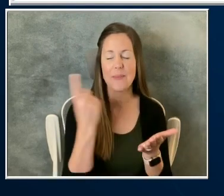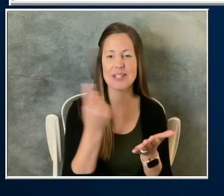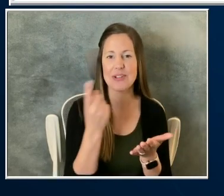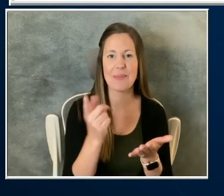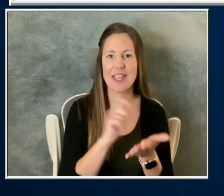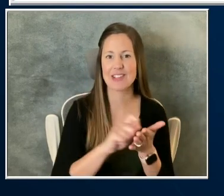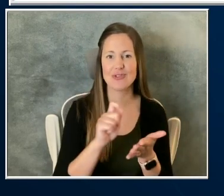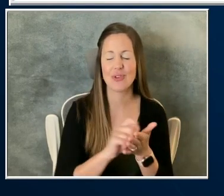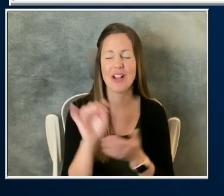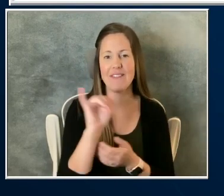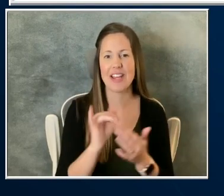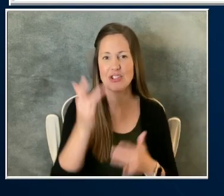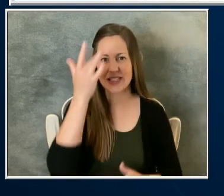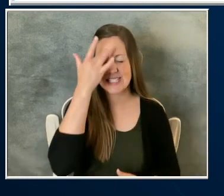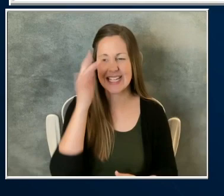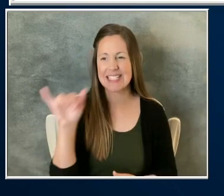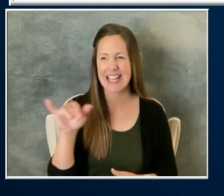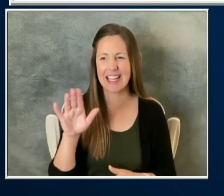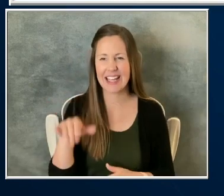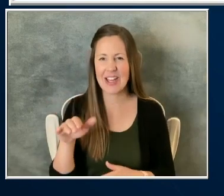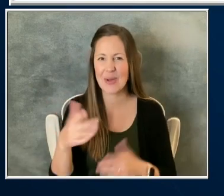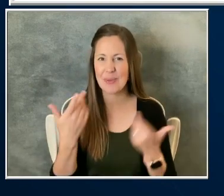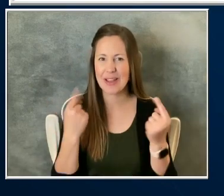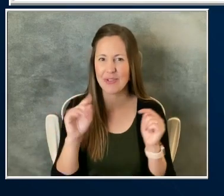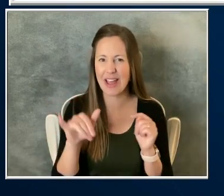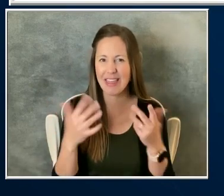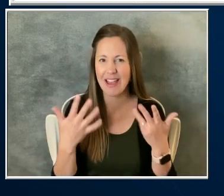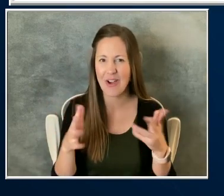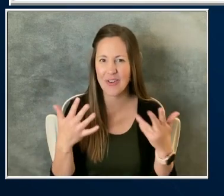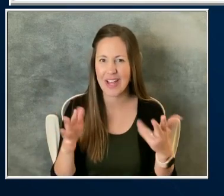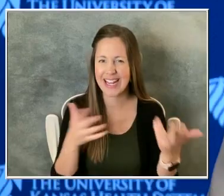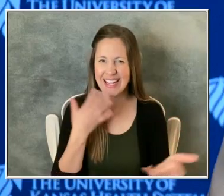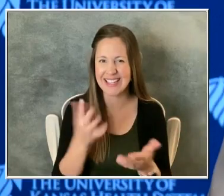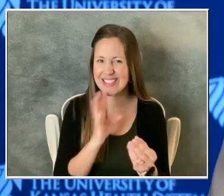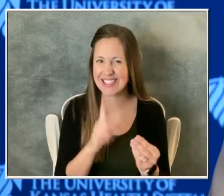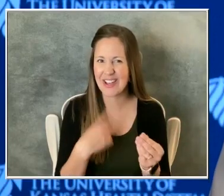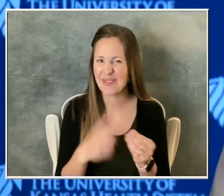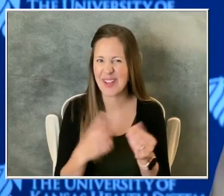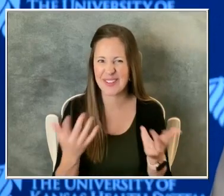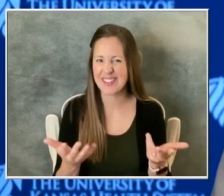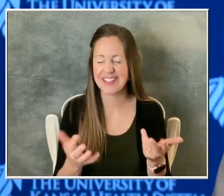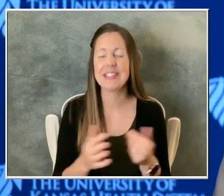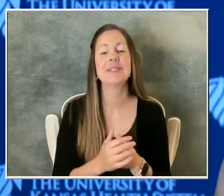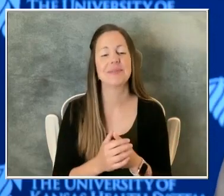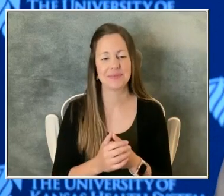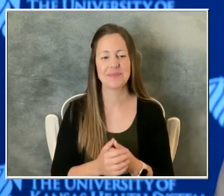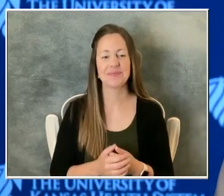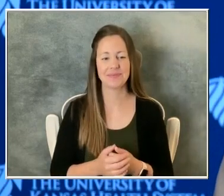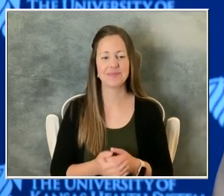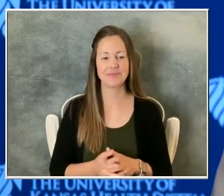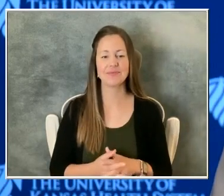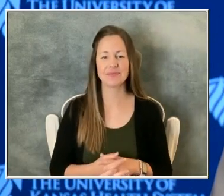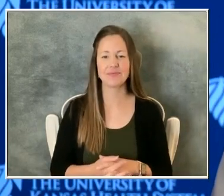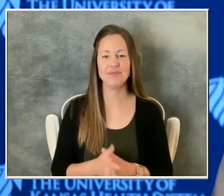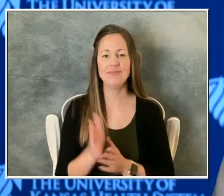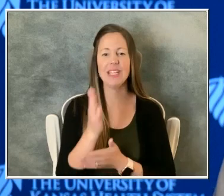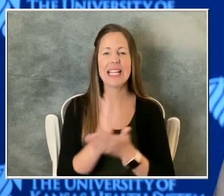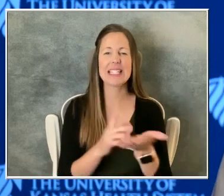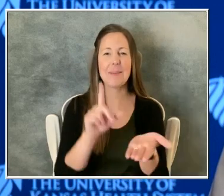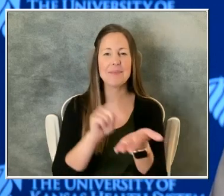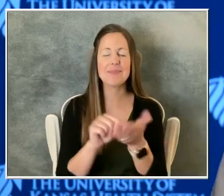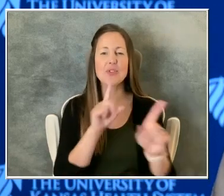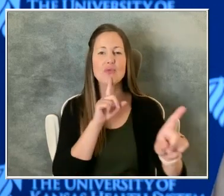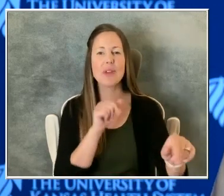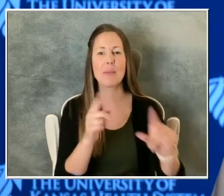tried acyclovir already. What are you talking about? Yeah, I mean, some of these reports have gone back to